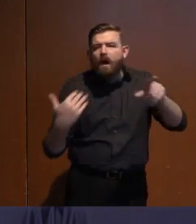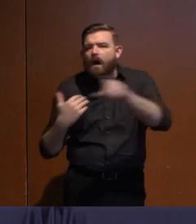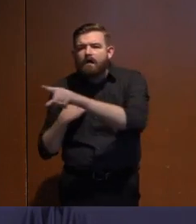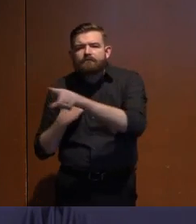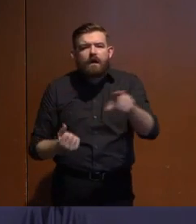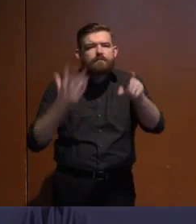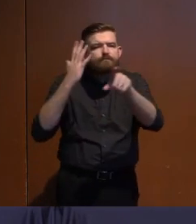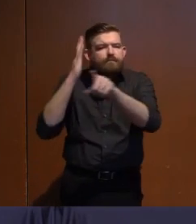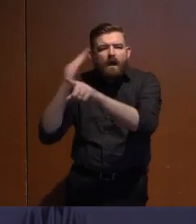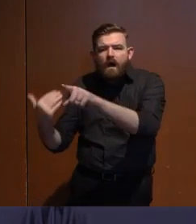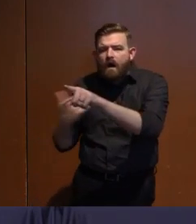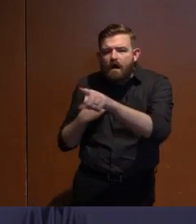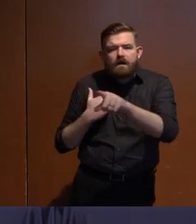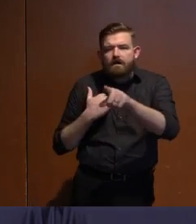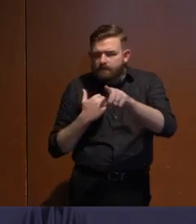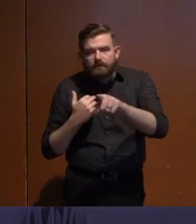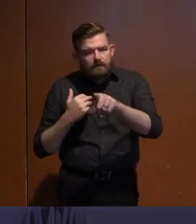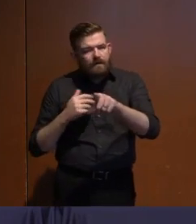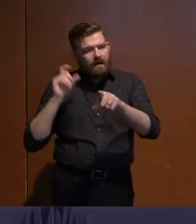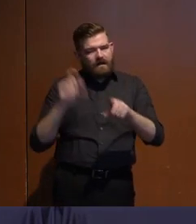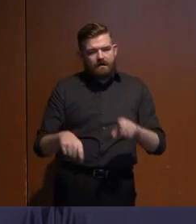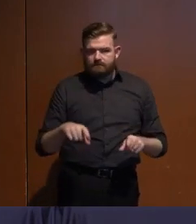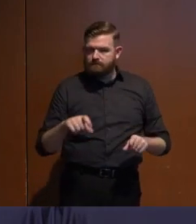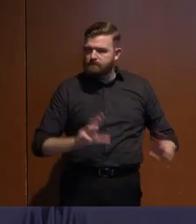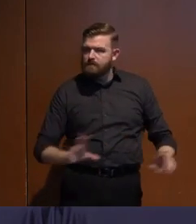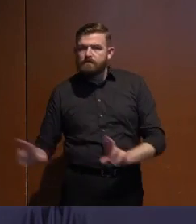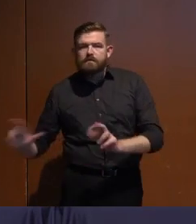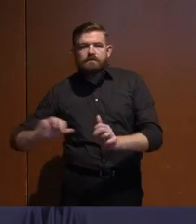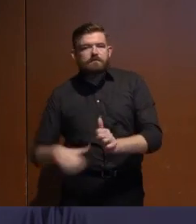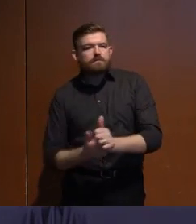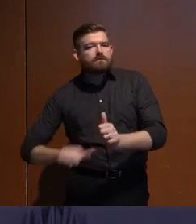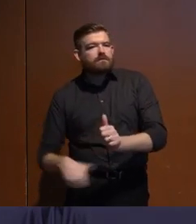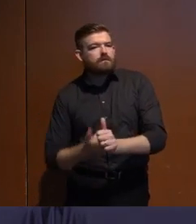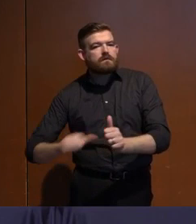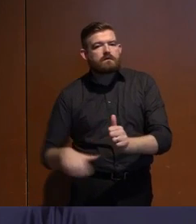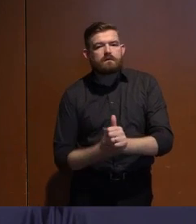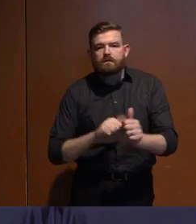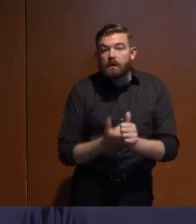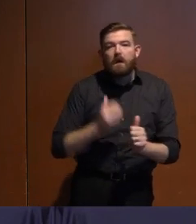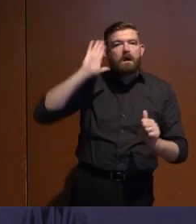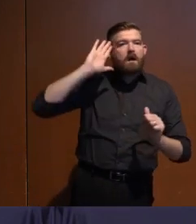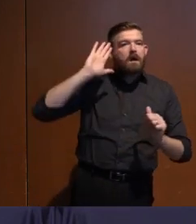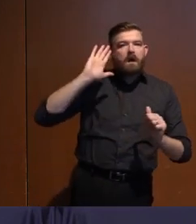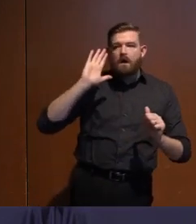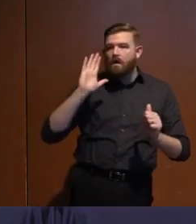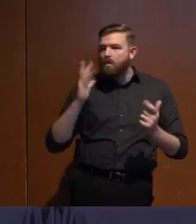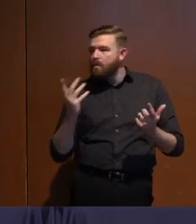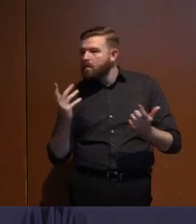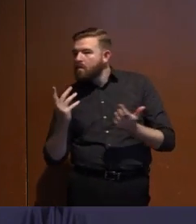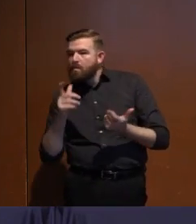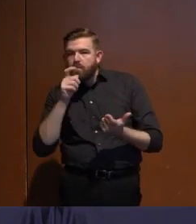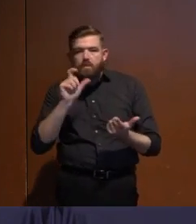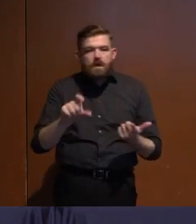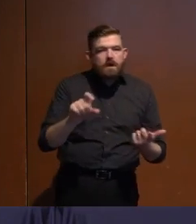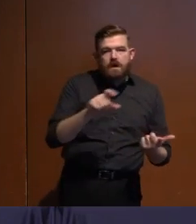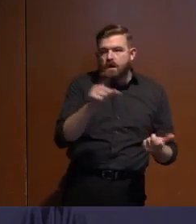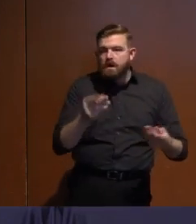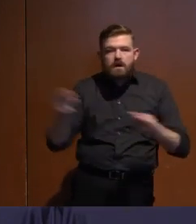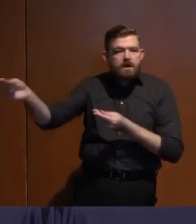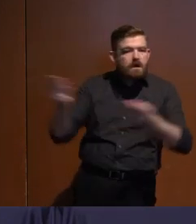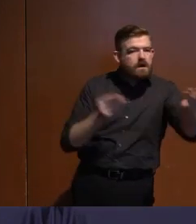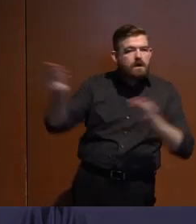in distributing PPE. But it's even more important as hospitals begin expanding their capacities, as